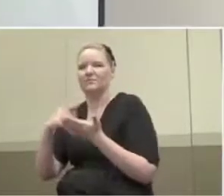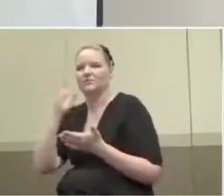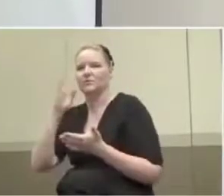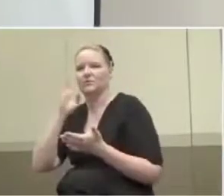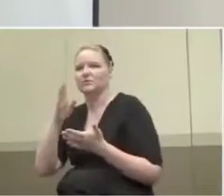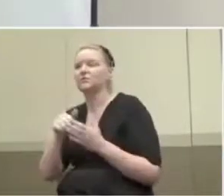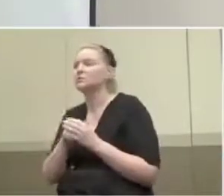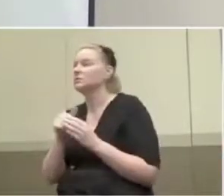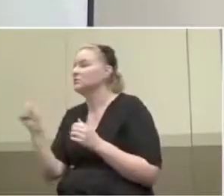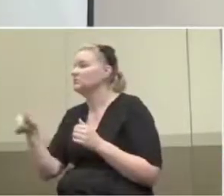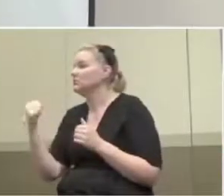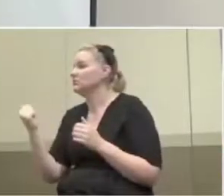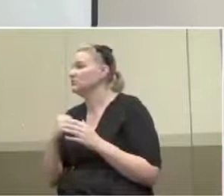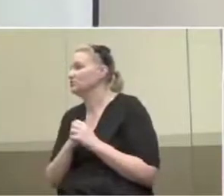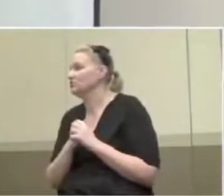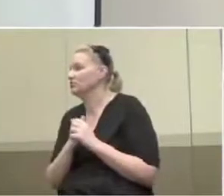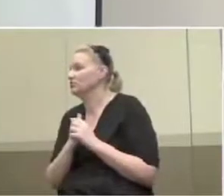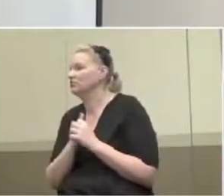Anything else?